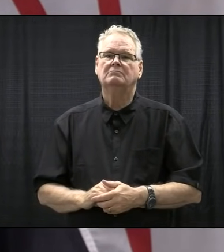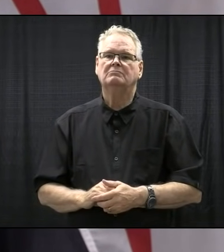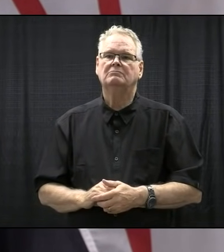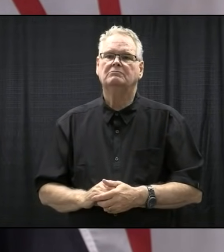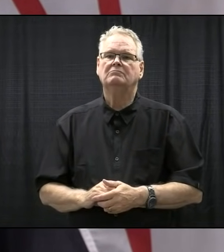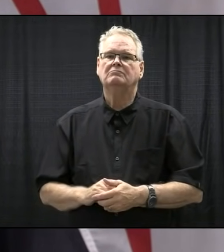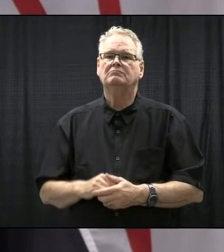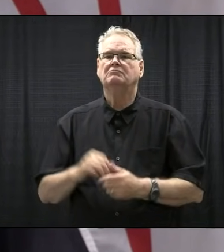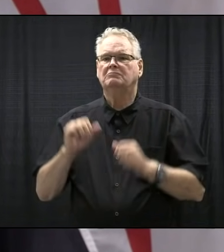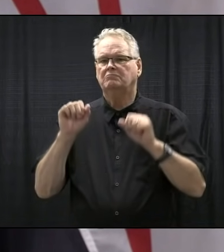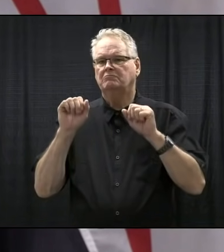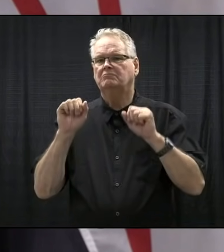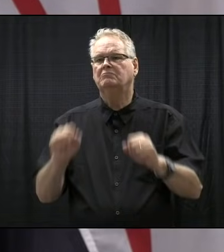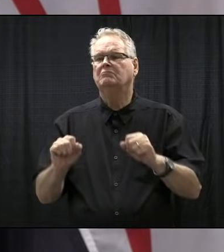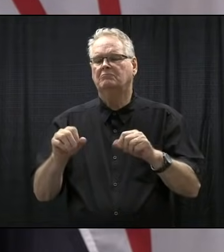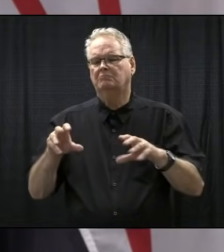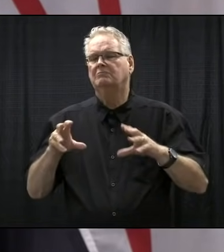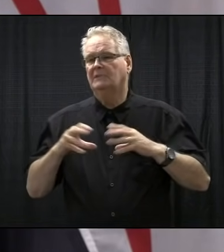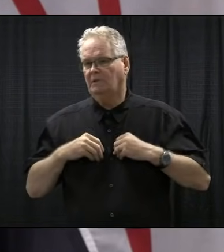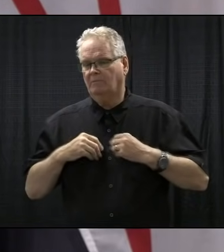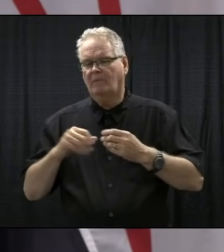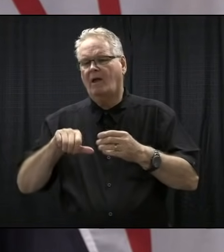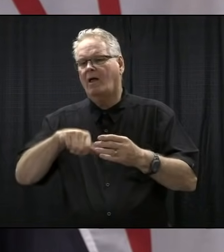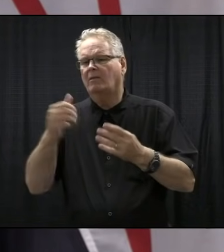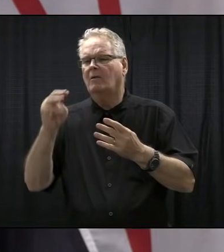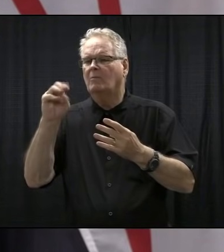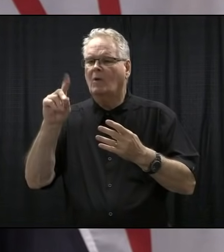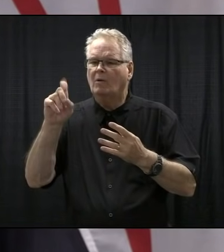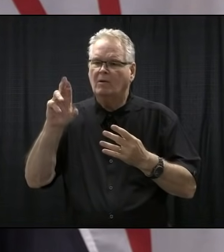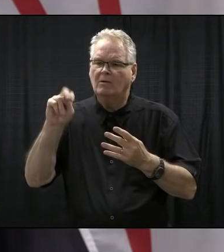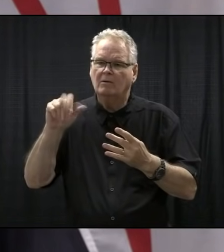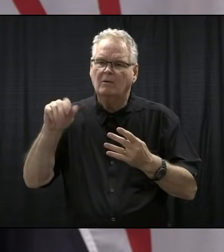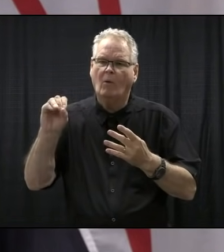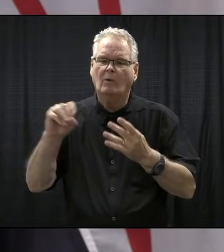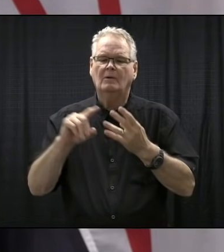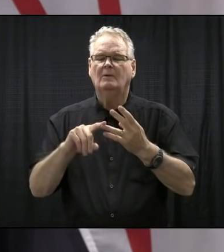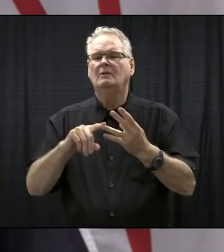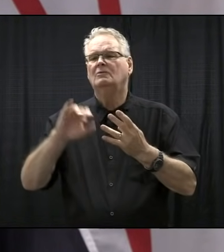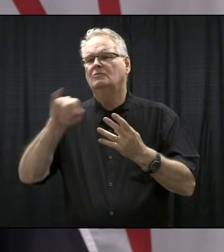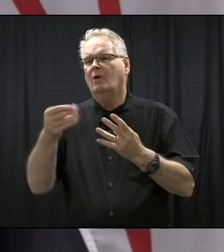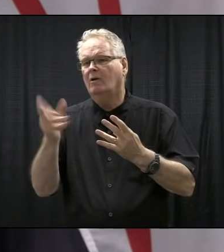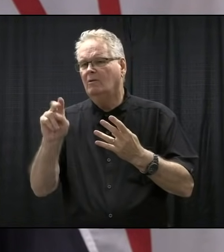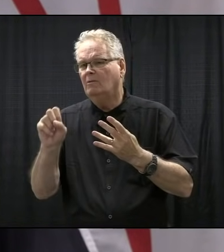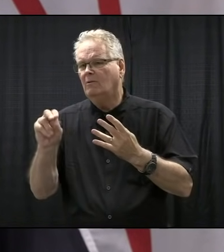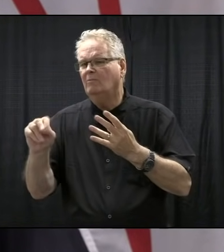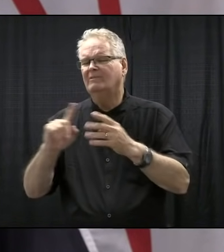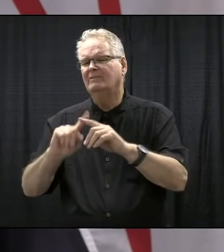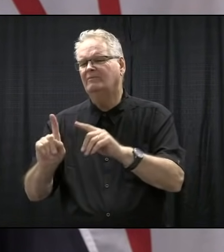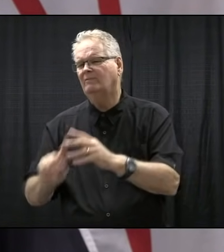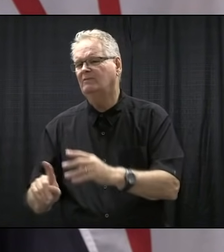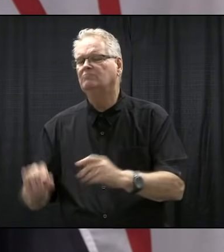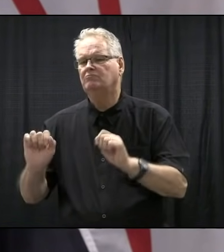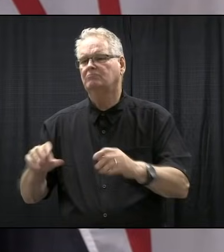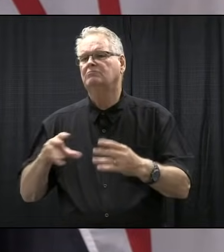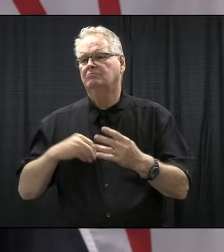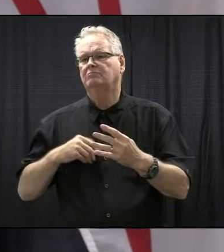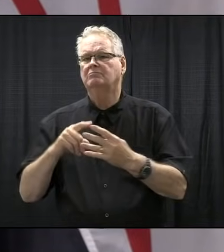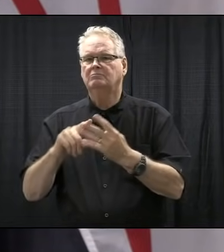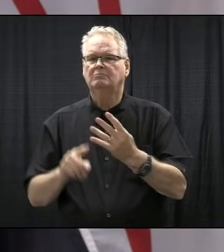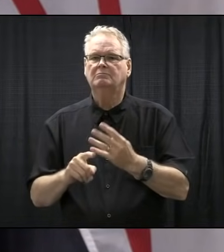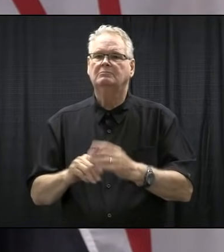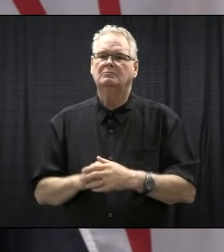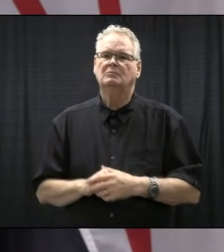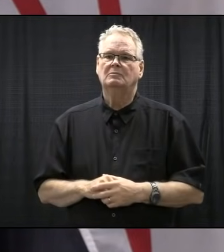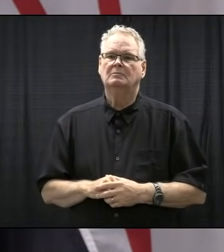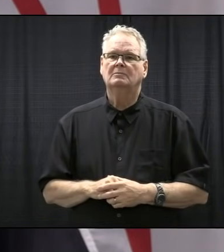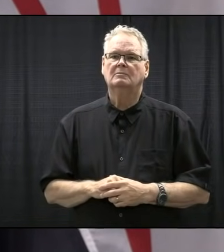is eligible, and we have enough supply of Pfizer to give 2 doses to all those between 12 and 17 years of age, as that's the only vaccine